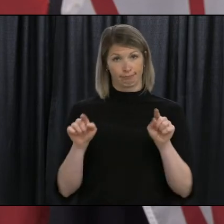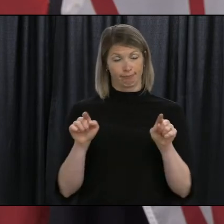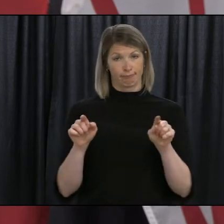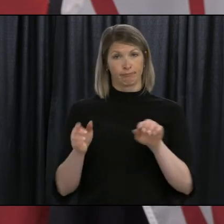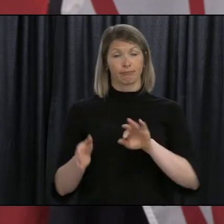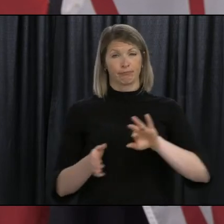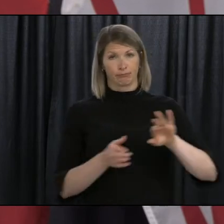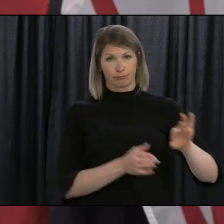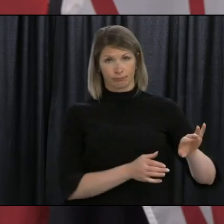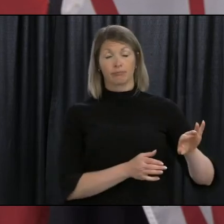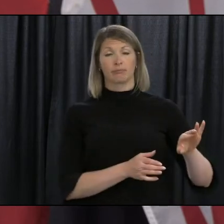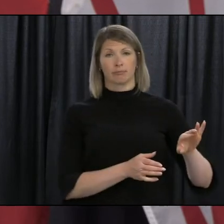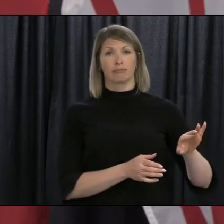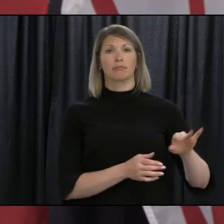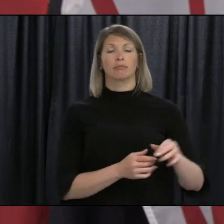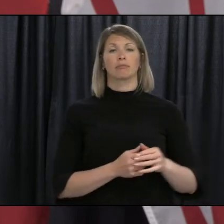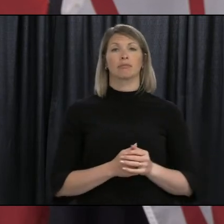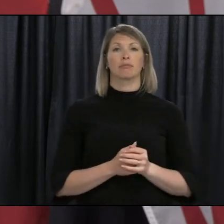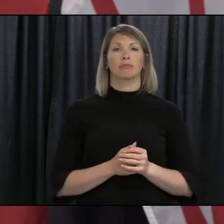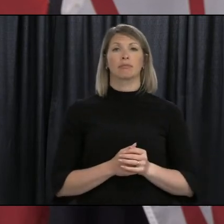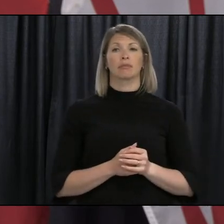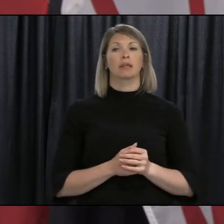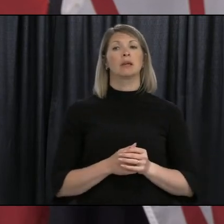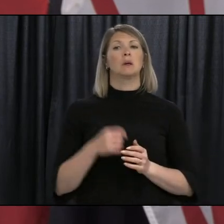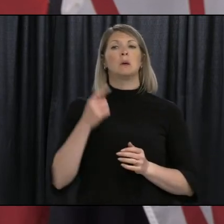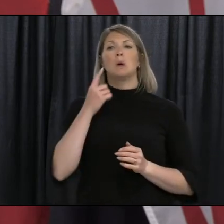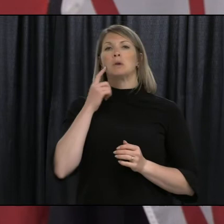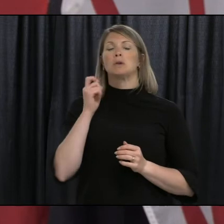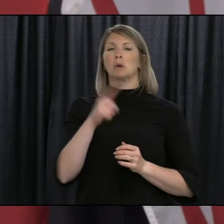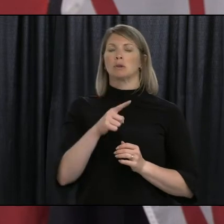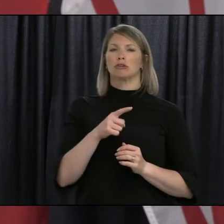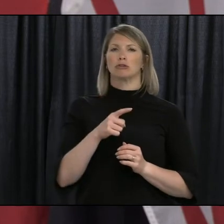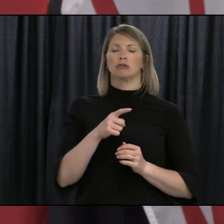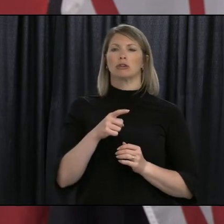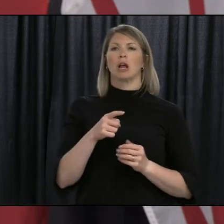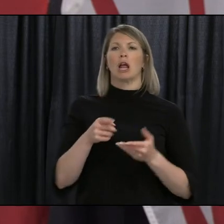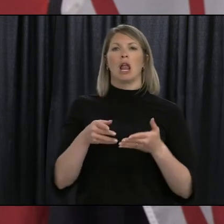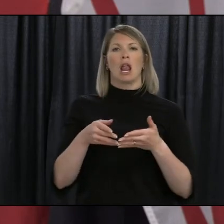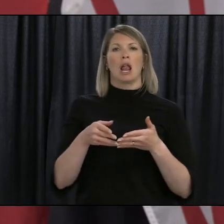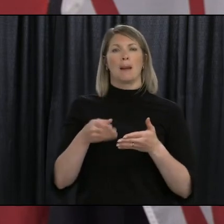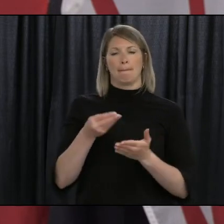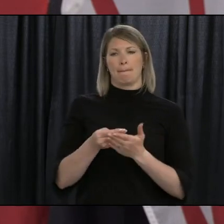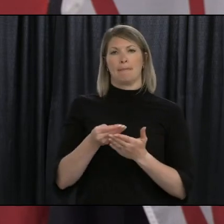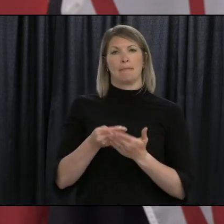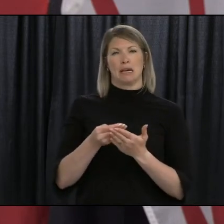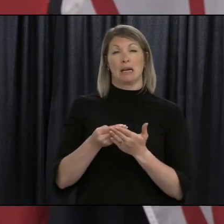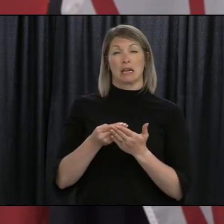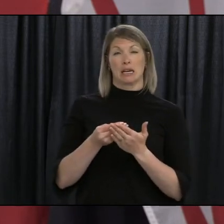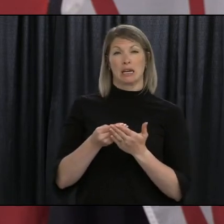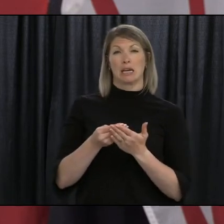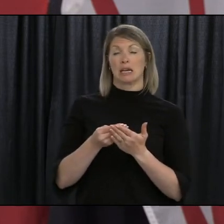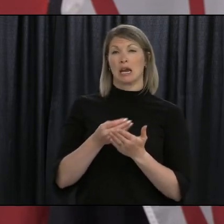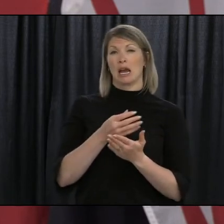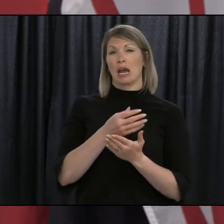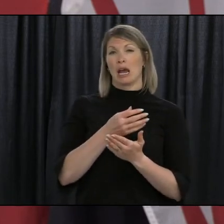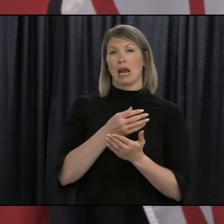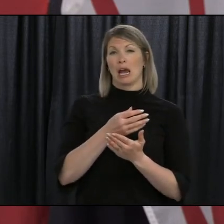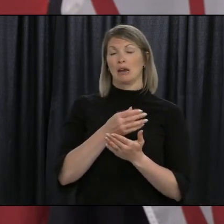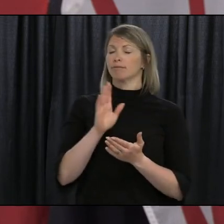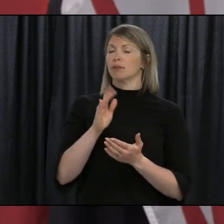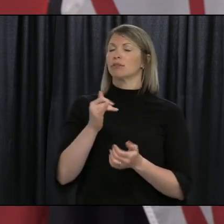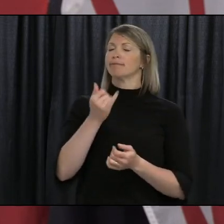had seen a significant reduction in numbers as a result of